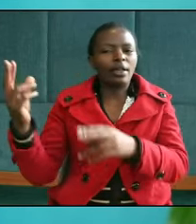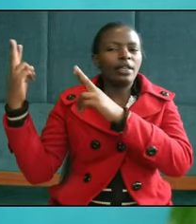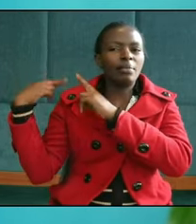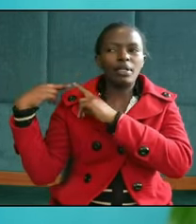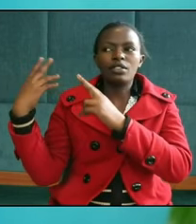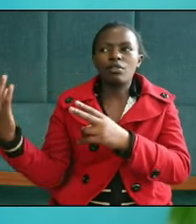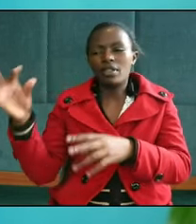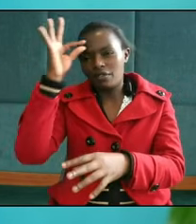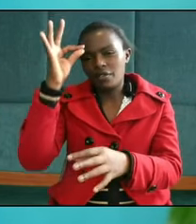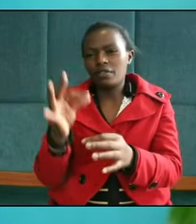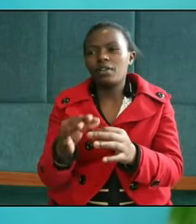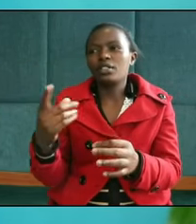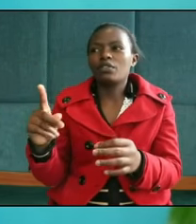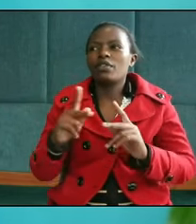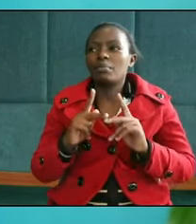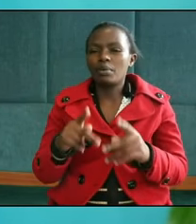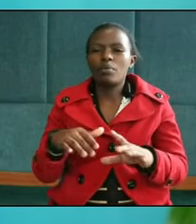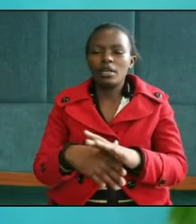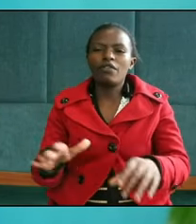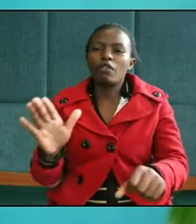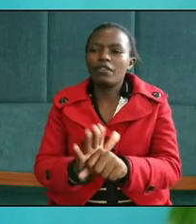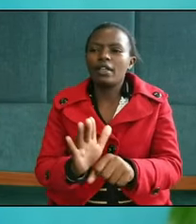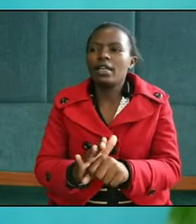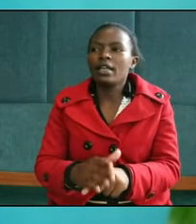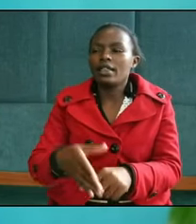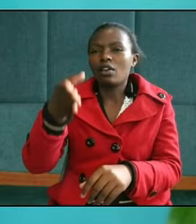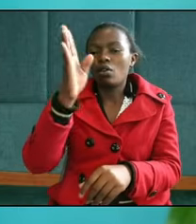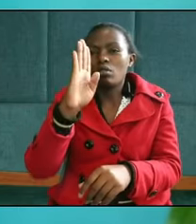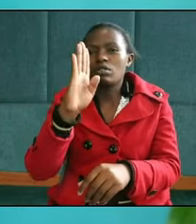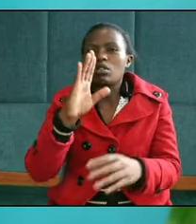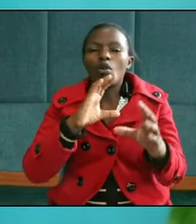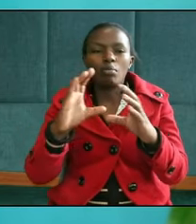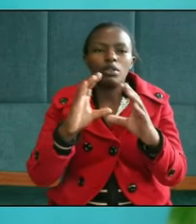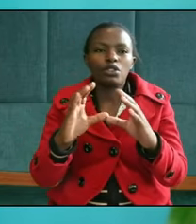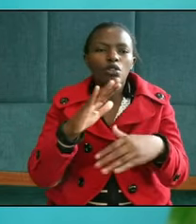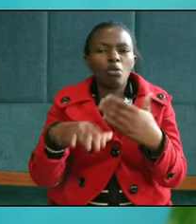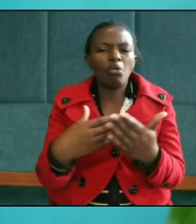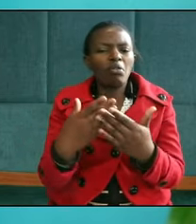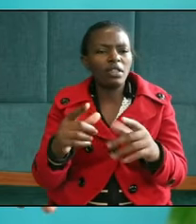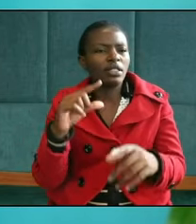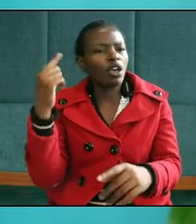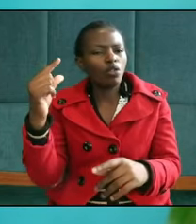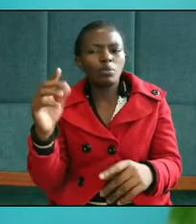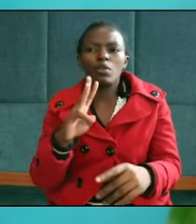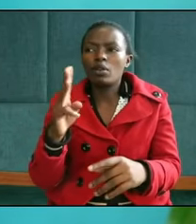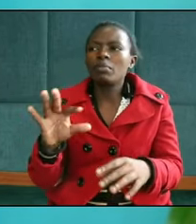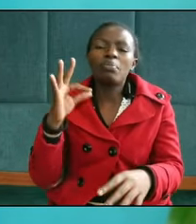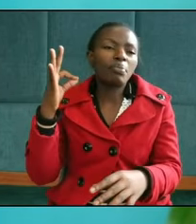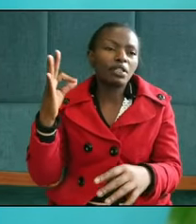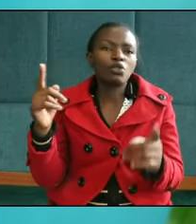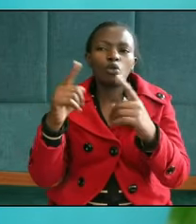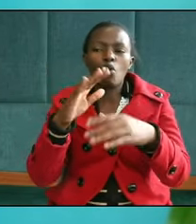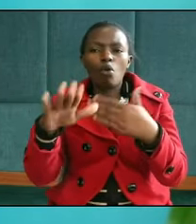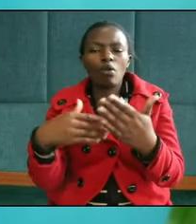fulfilling the Lord's commission. And this gospel of the kingdom will be preached in all the world as a witness to